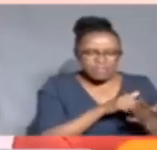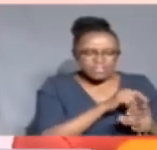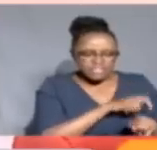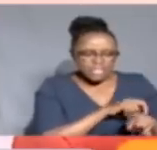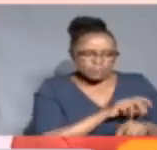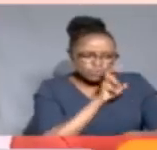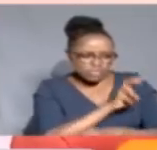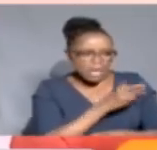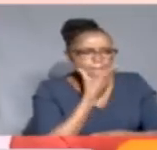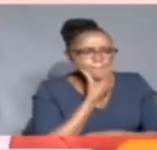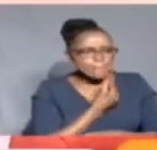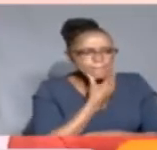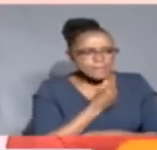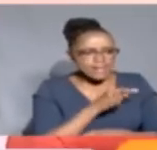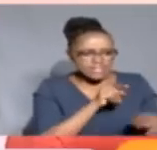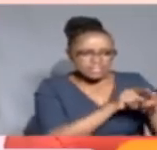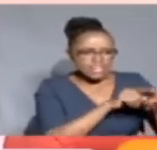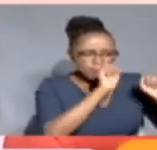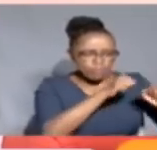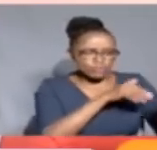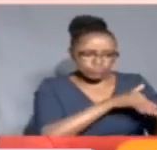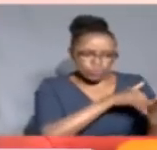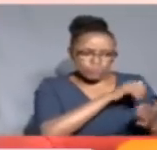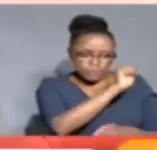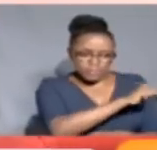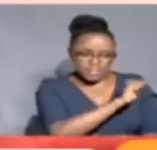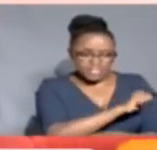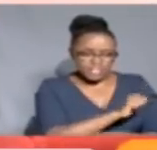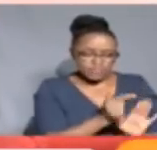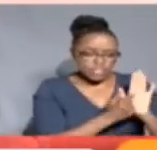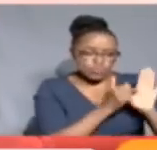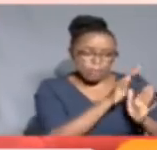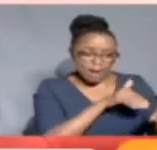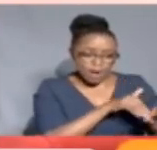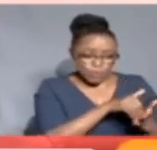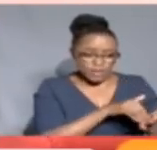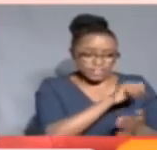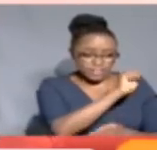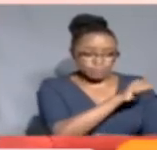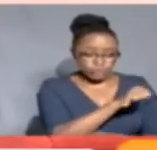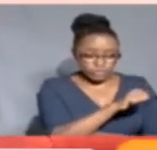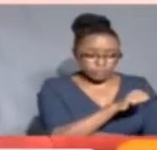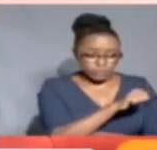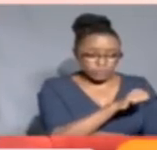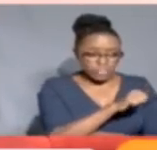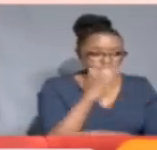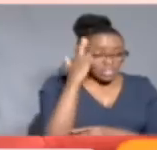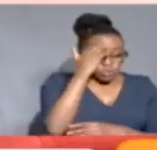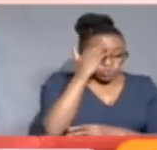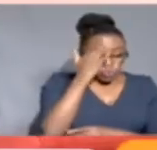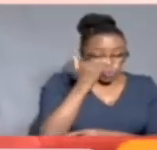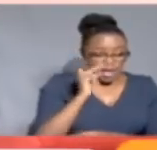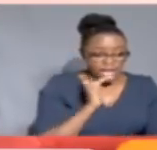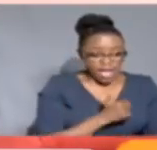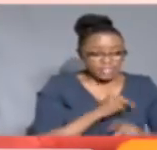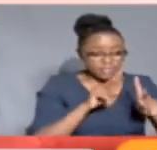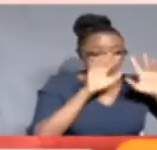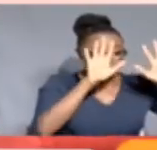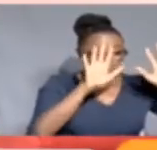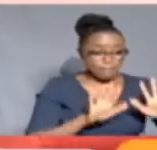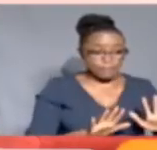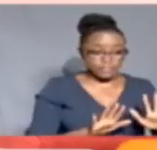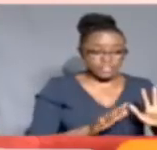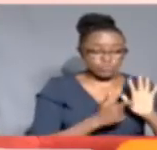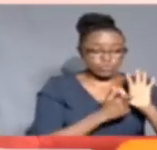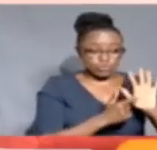you can see a man also can be weak and show his weakness. And that's why for us, it's so important to bring out the